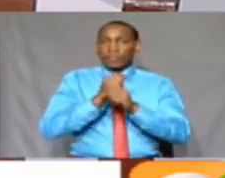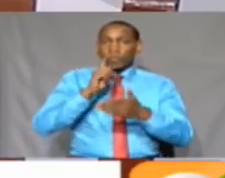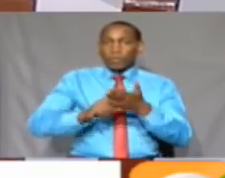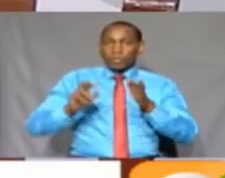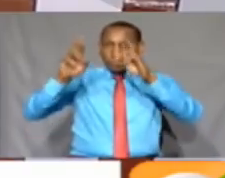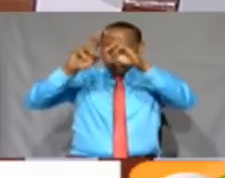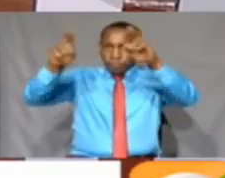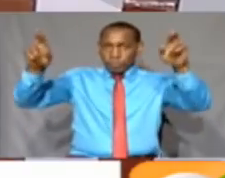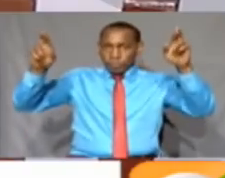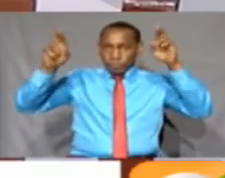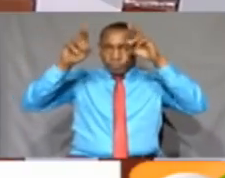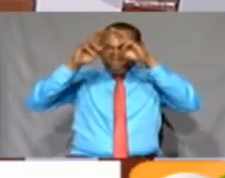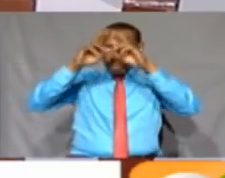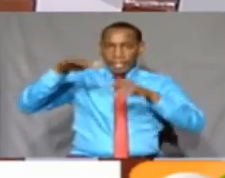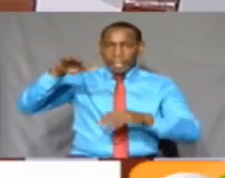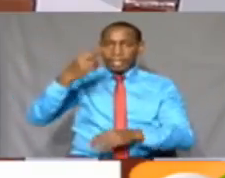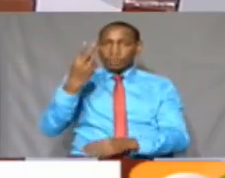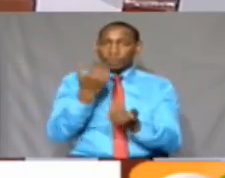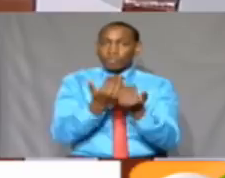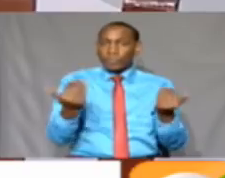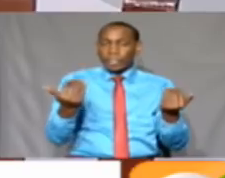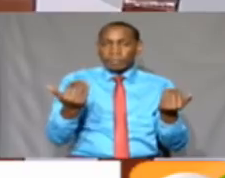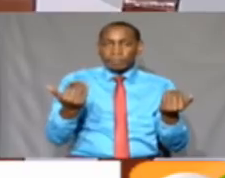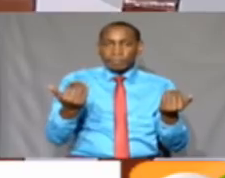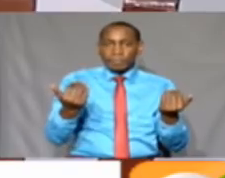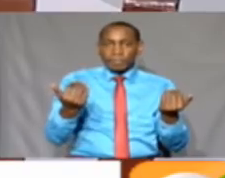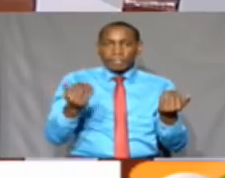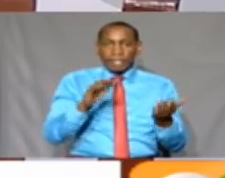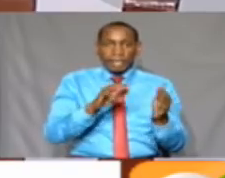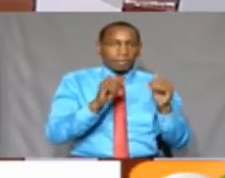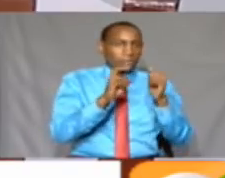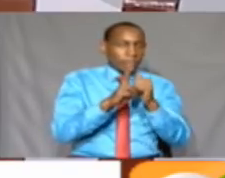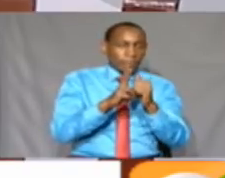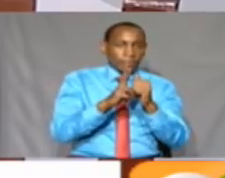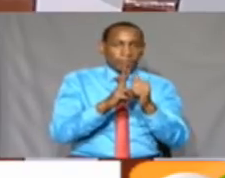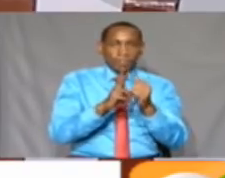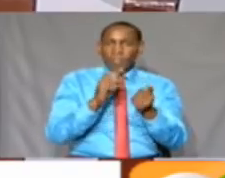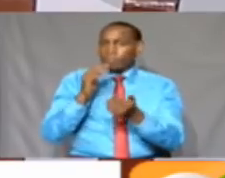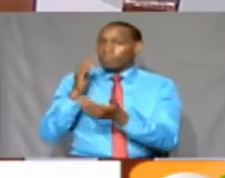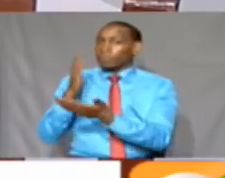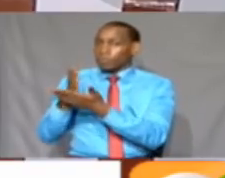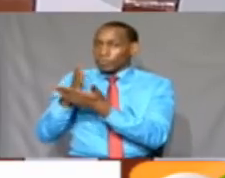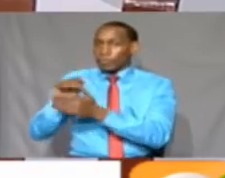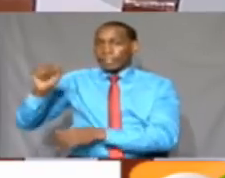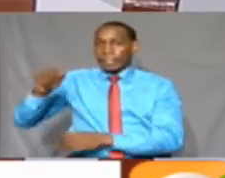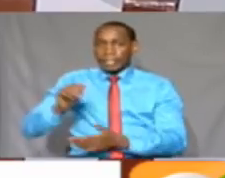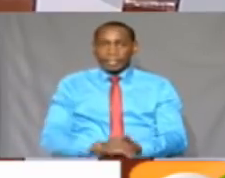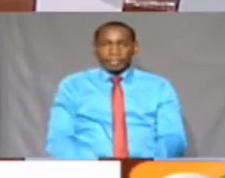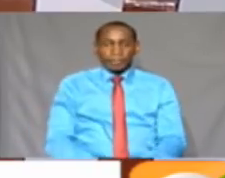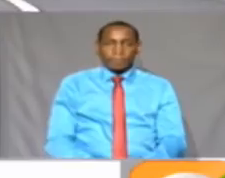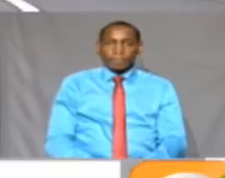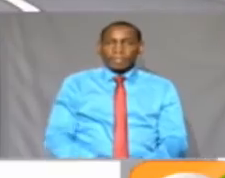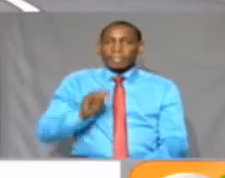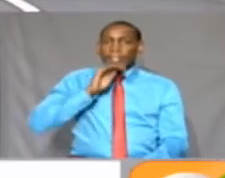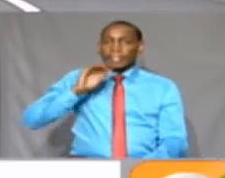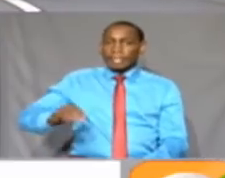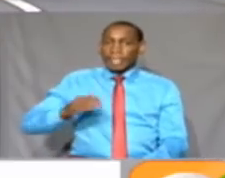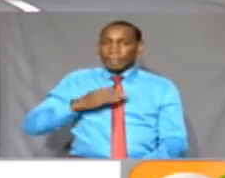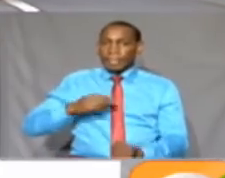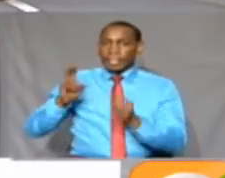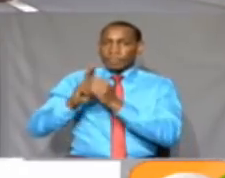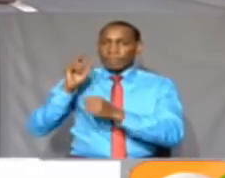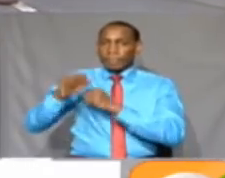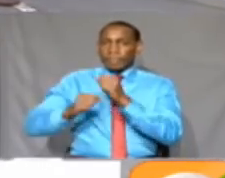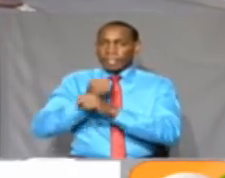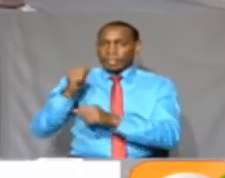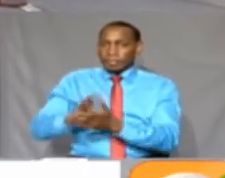Two young kids. They look like they're 12 or younger. Yes, yeah, absolutely. Yeah, what like are they my, doing? My son is 12 years old, and I was looking